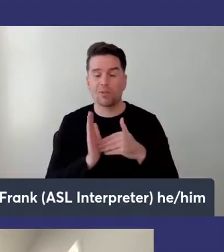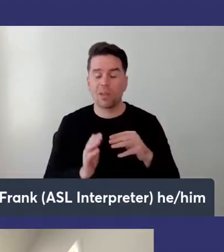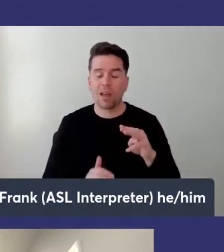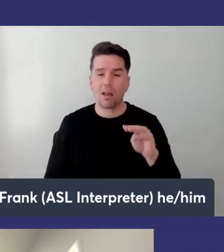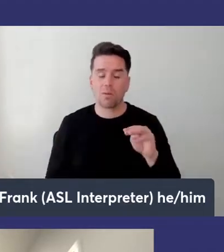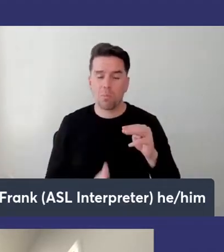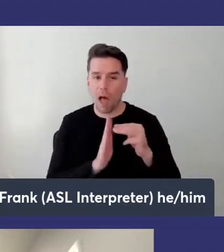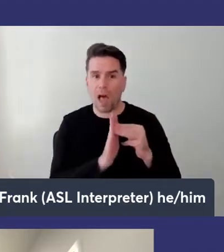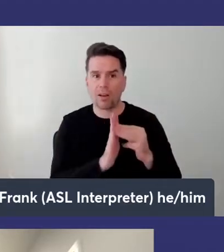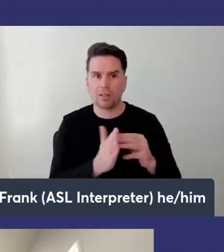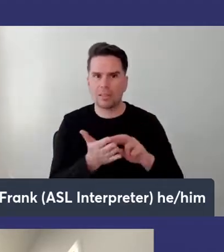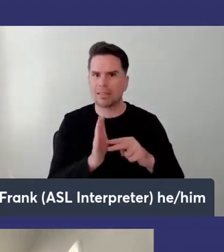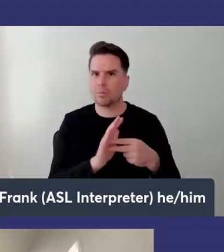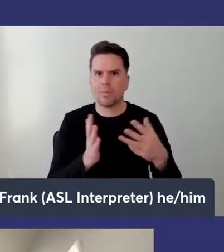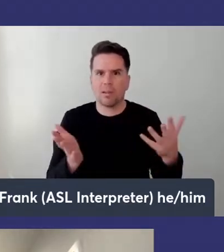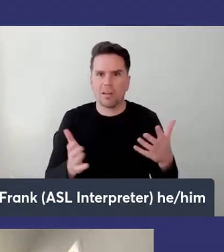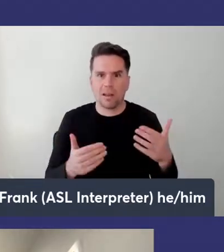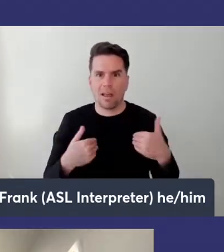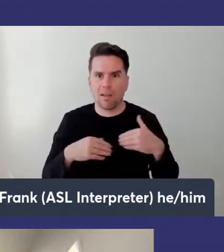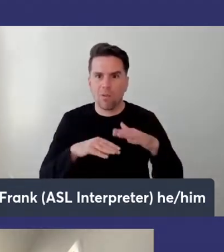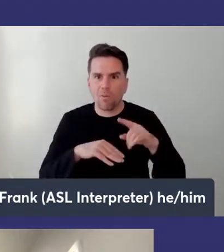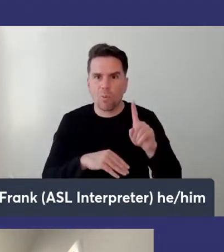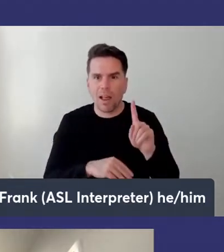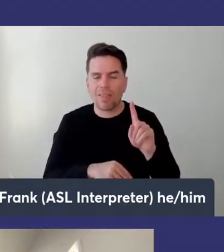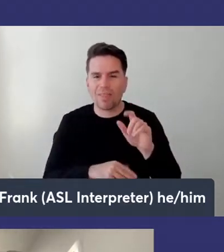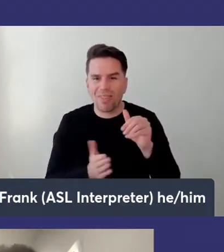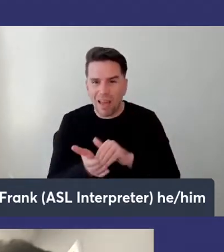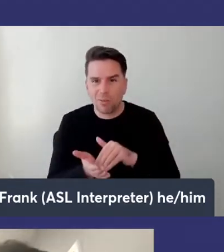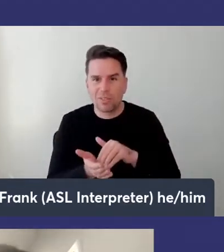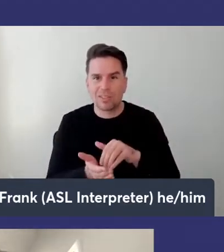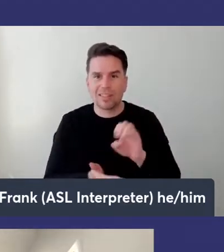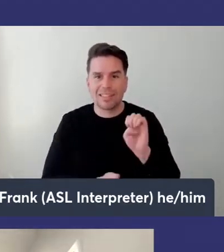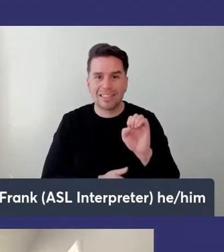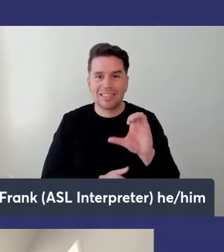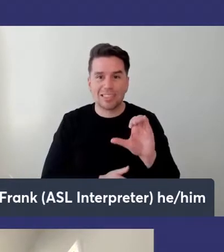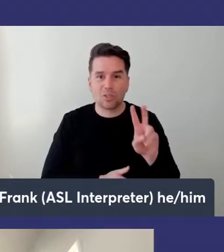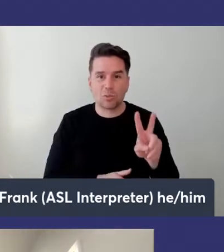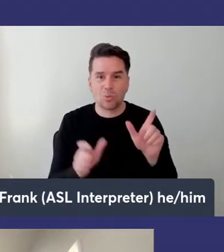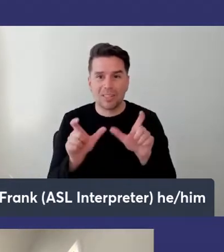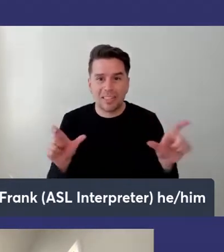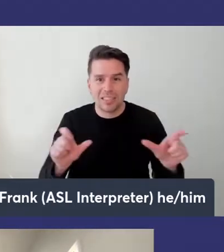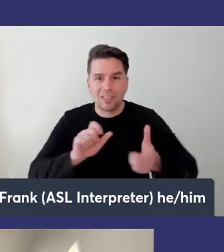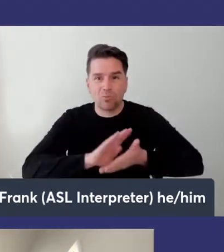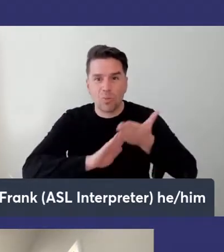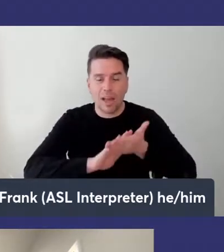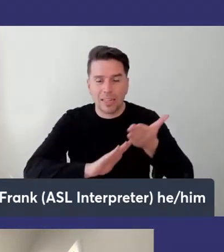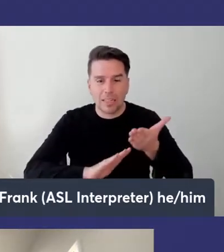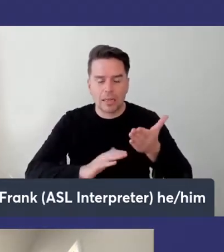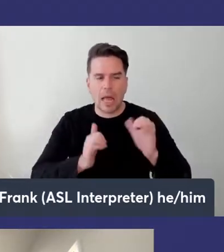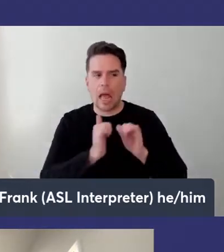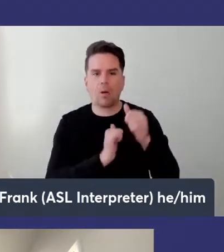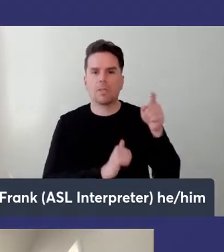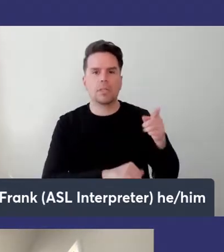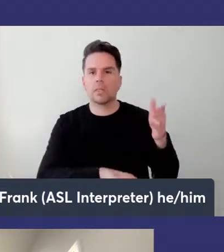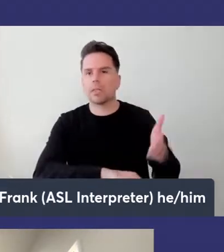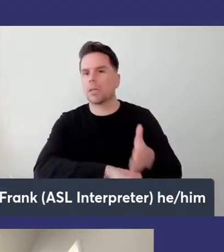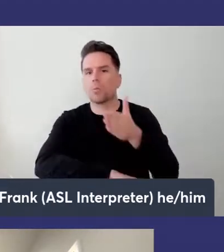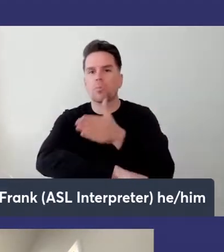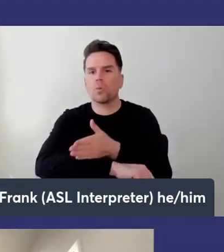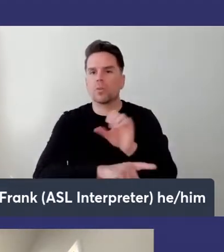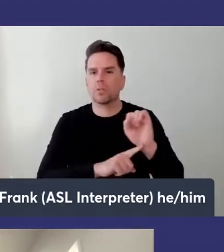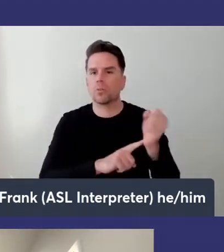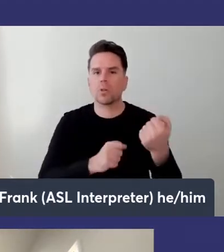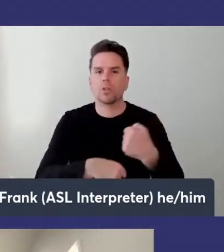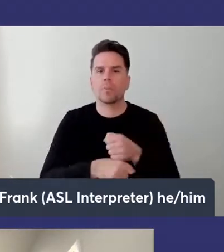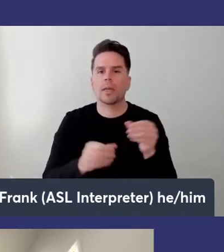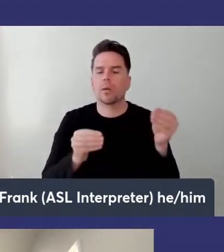like thousands of EC2 instances running? Like, how does this improve on that situation, make it easier for me?